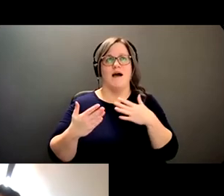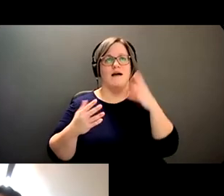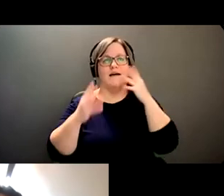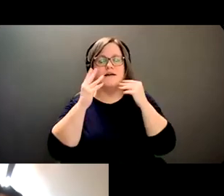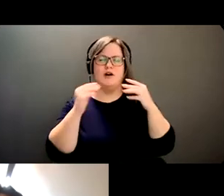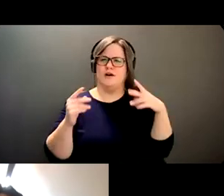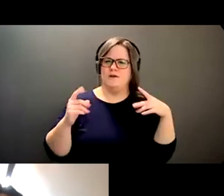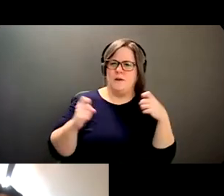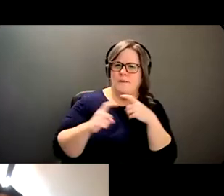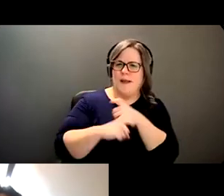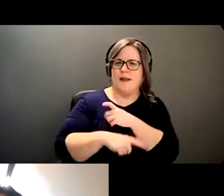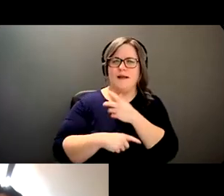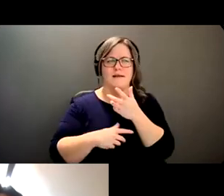complex